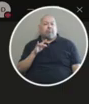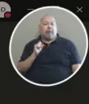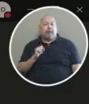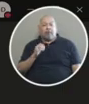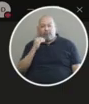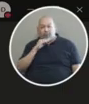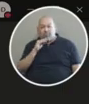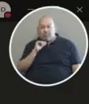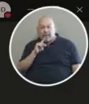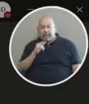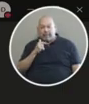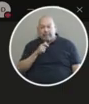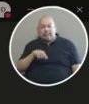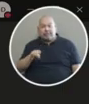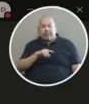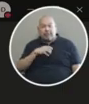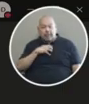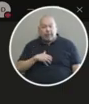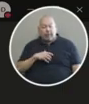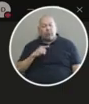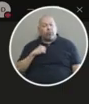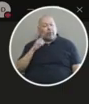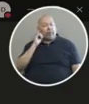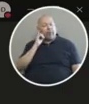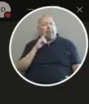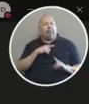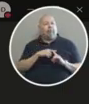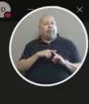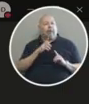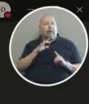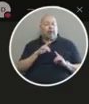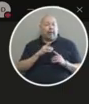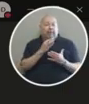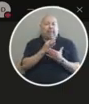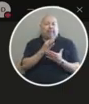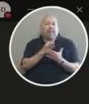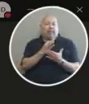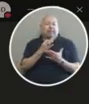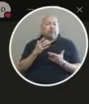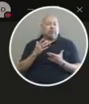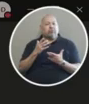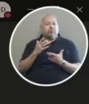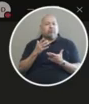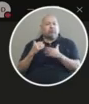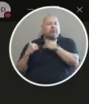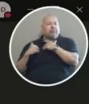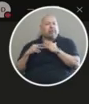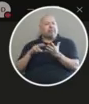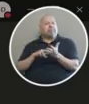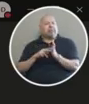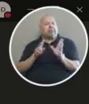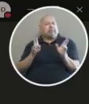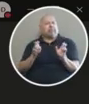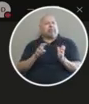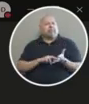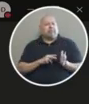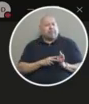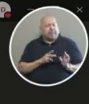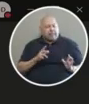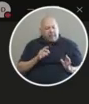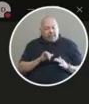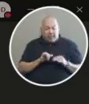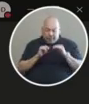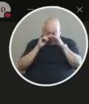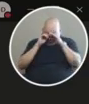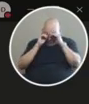line who are hungry. We're hearing buzzwords like fiscal responsibility, but what does that mean? It